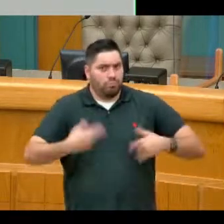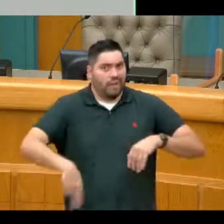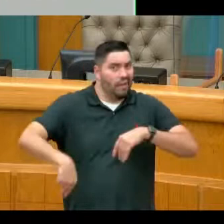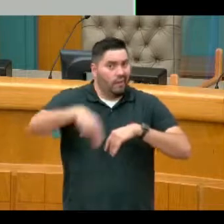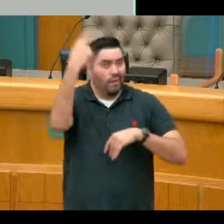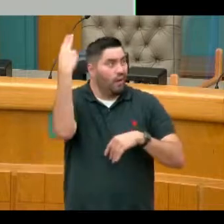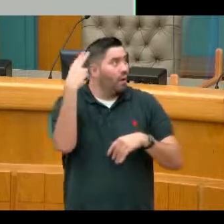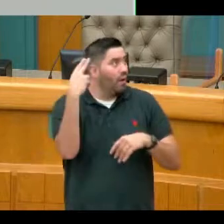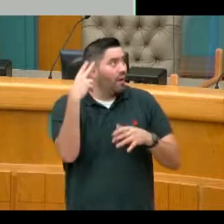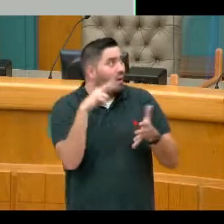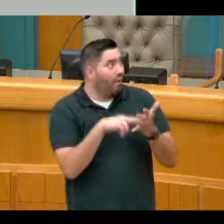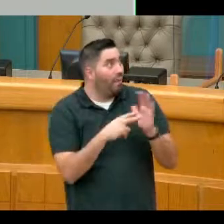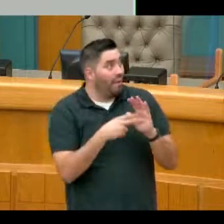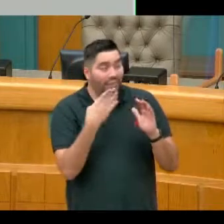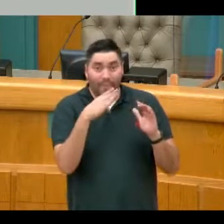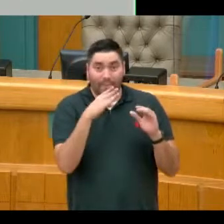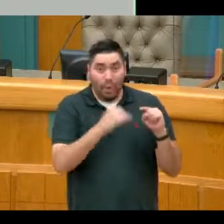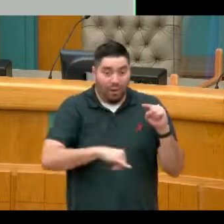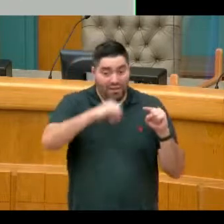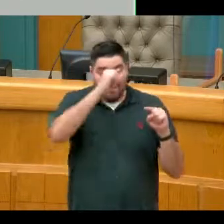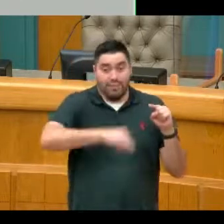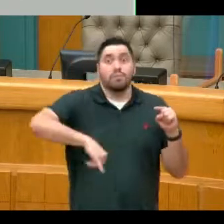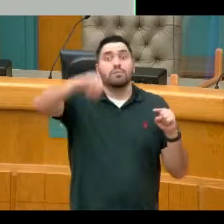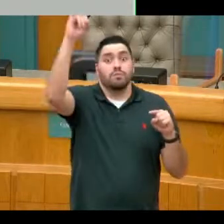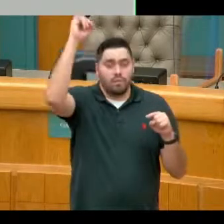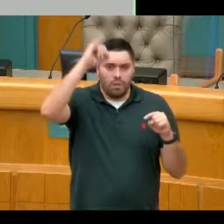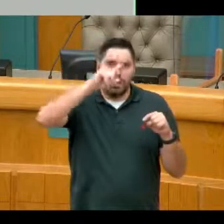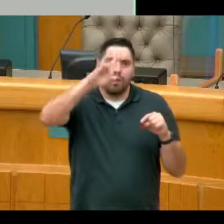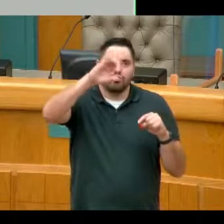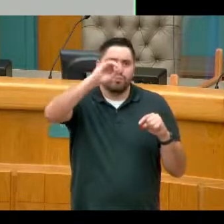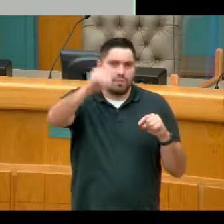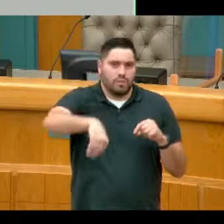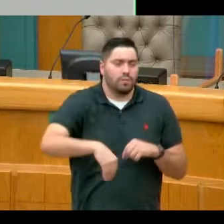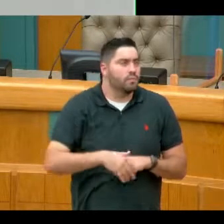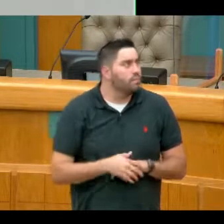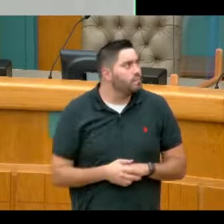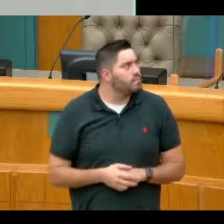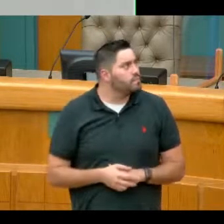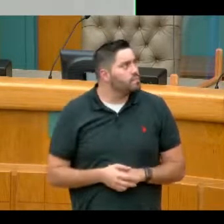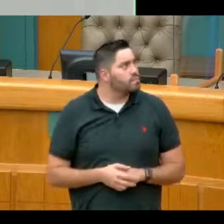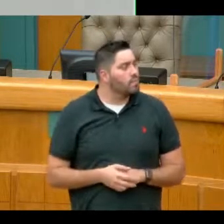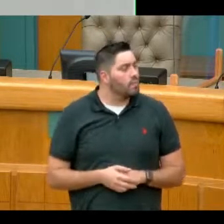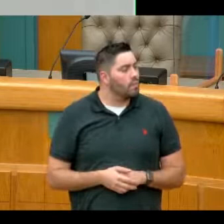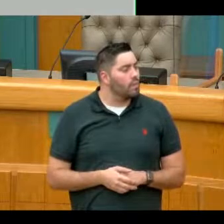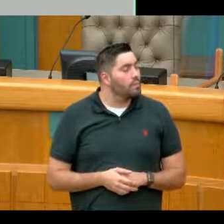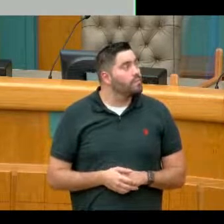And overall, all of the tests in Nueces right now are coming back with a very low